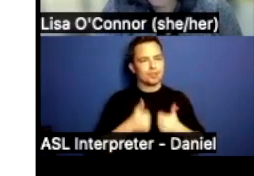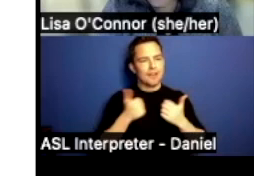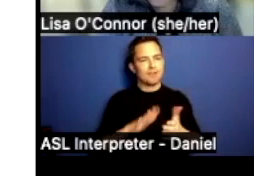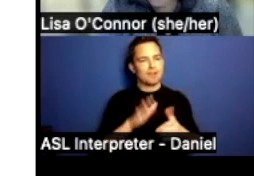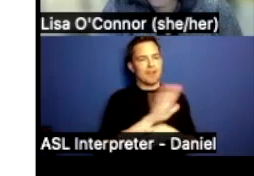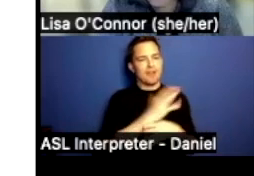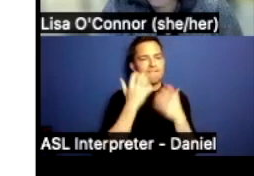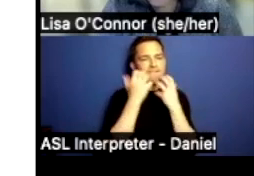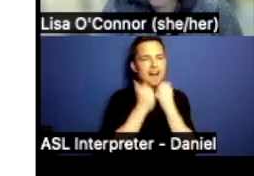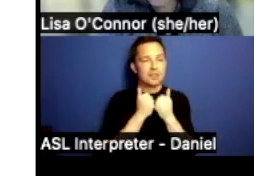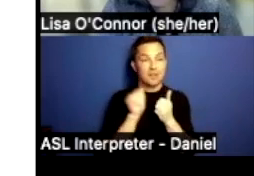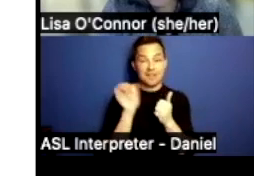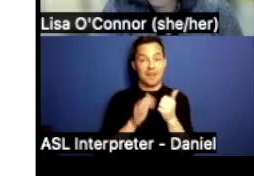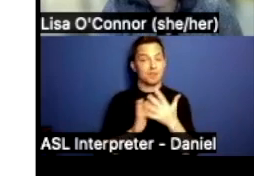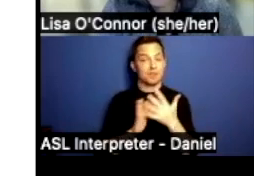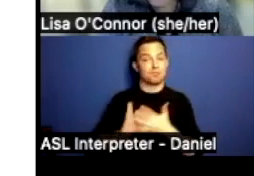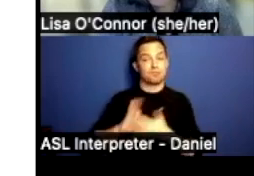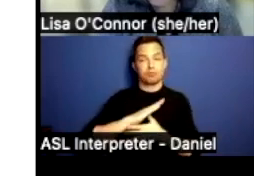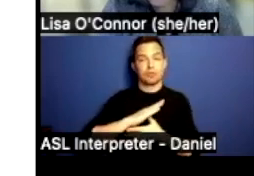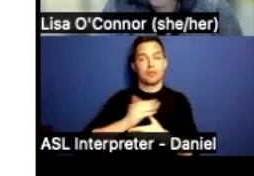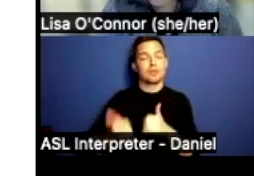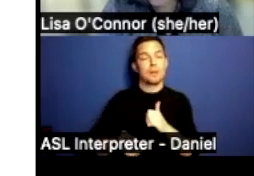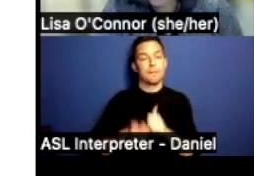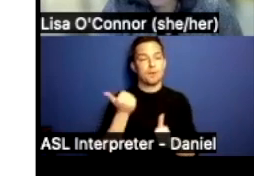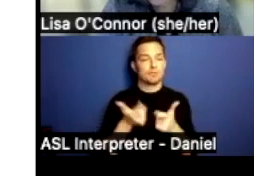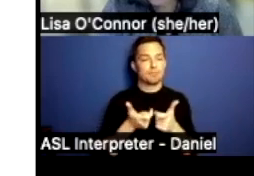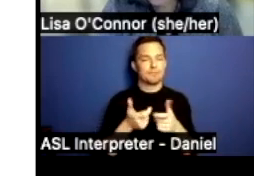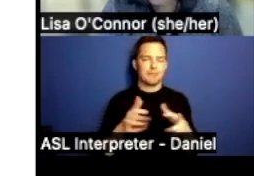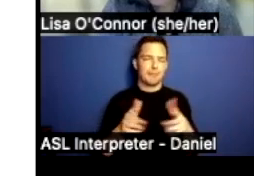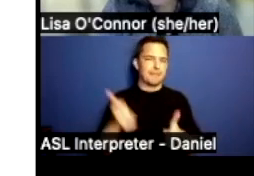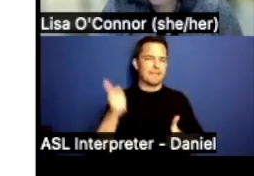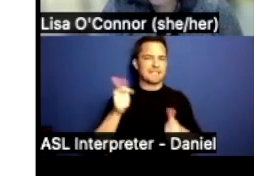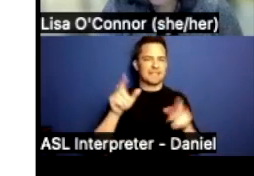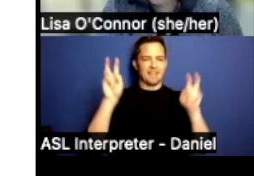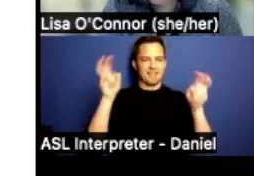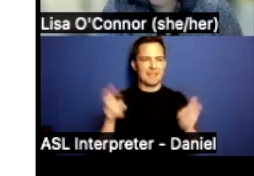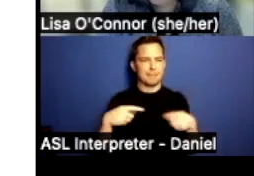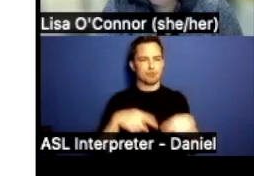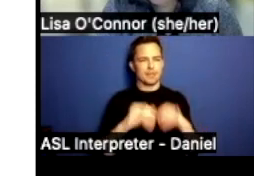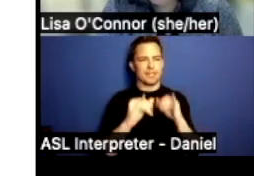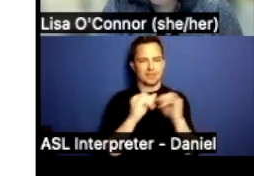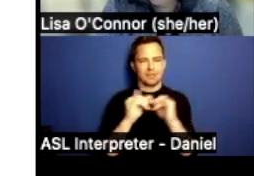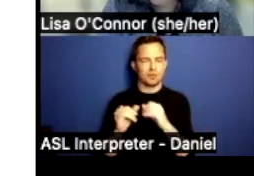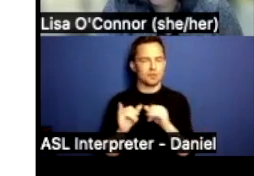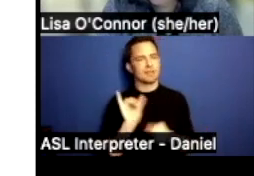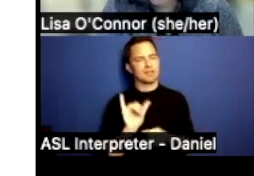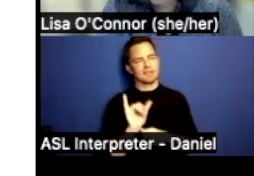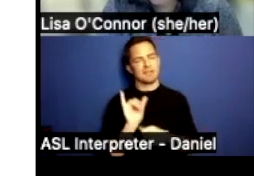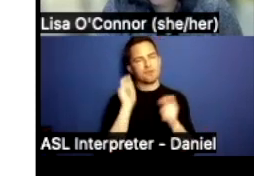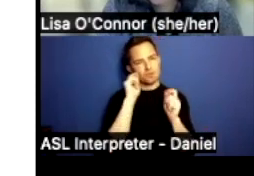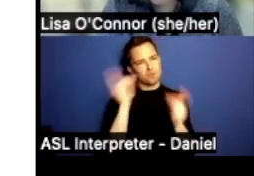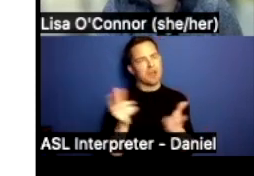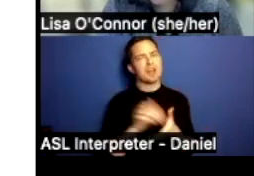by far the most cross-cutting and pervasive theme in these interviews, and a surprising one,